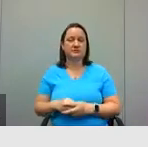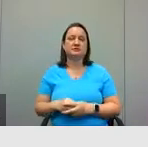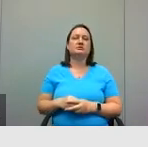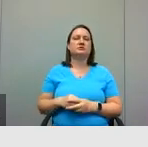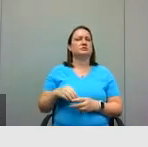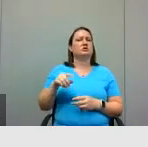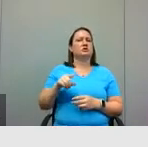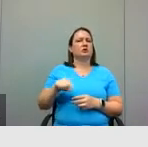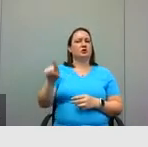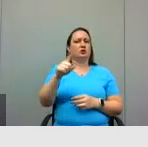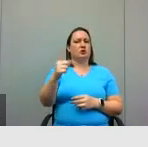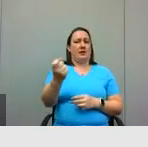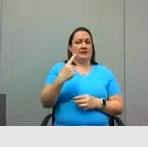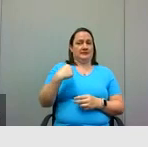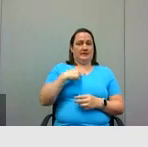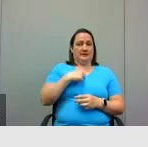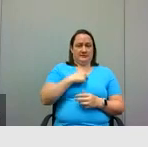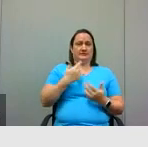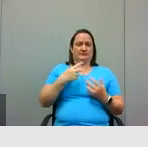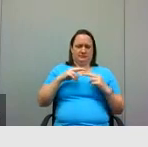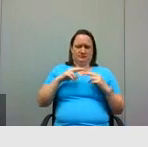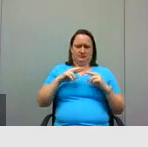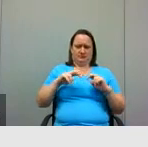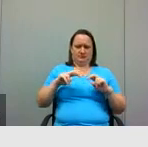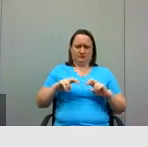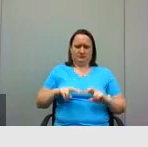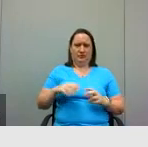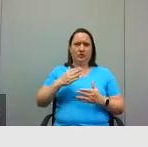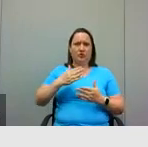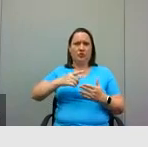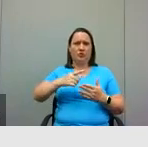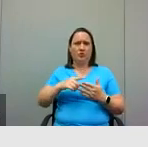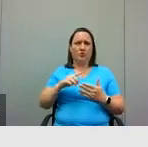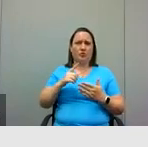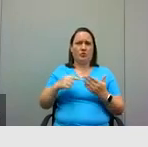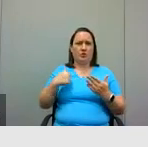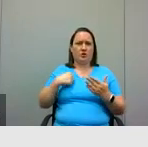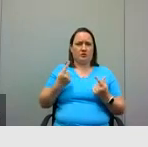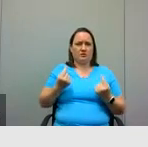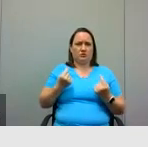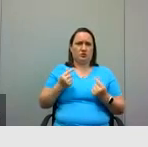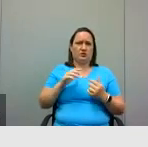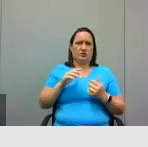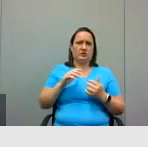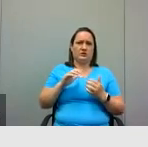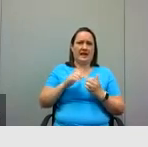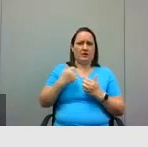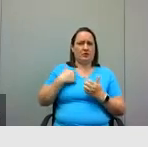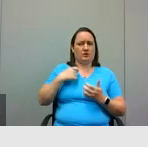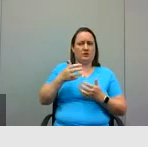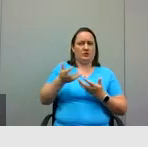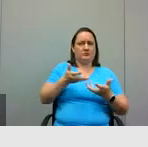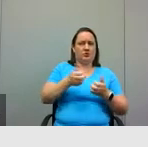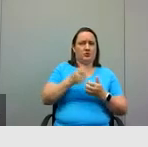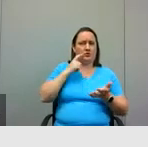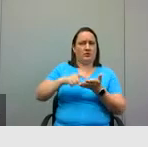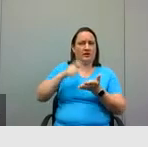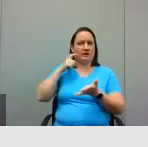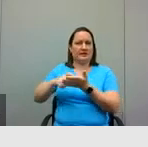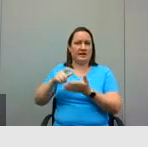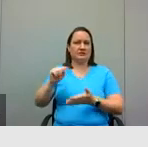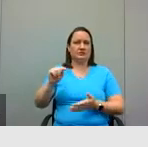had asked us to see if what our work was working with the recognized tribes. And